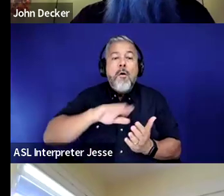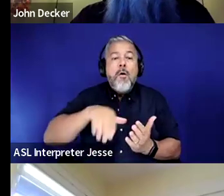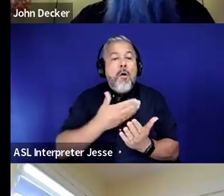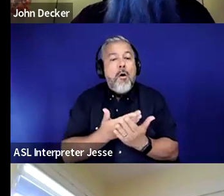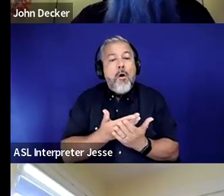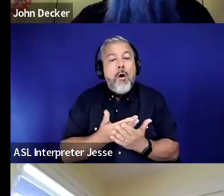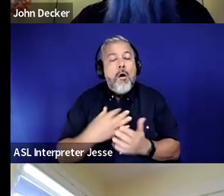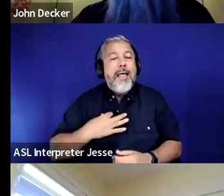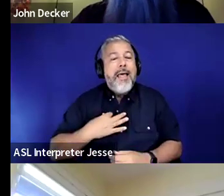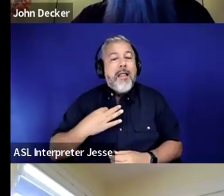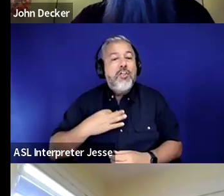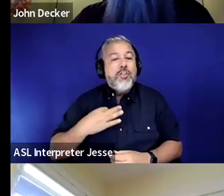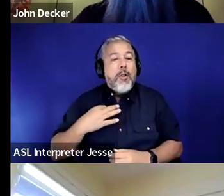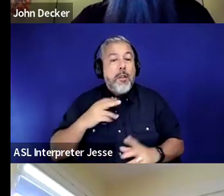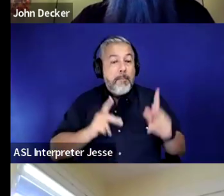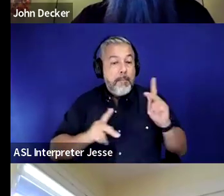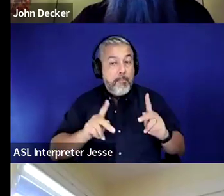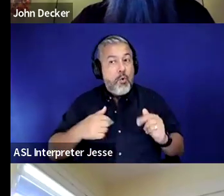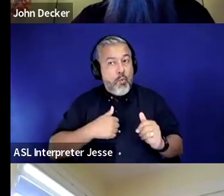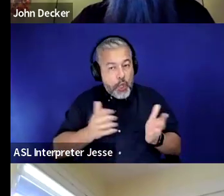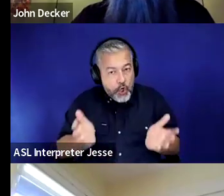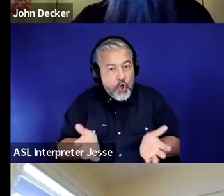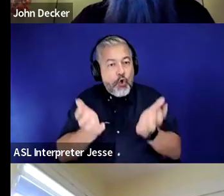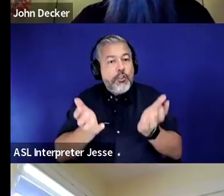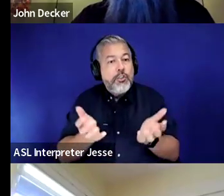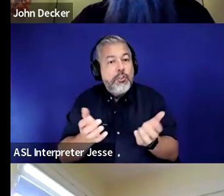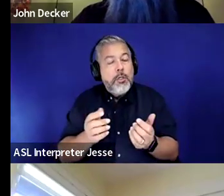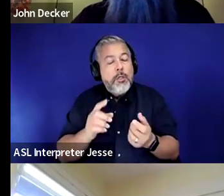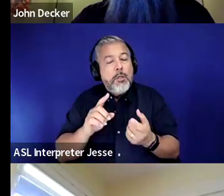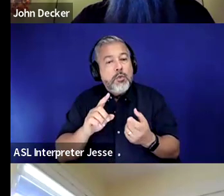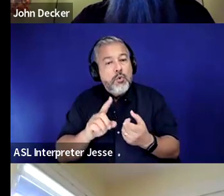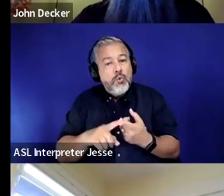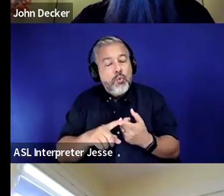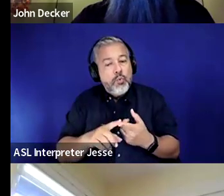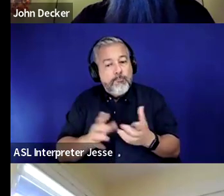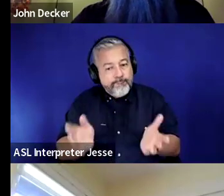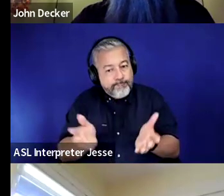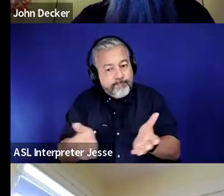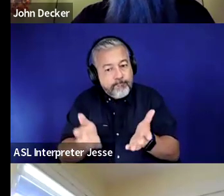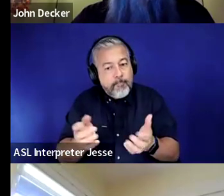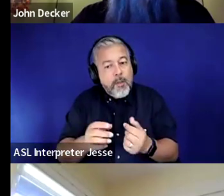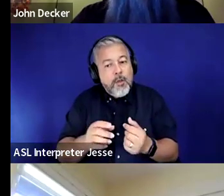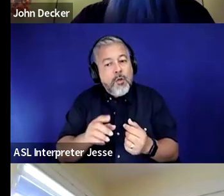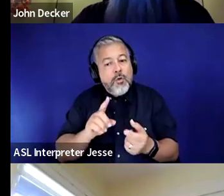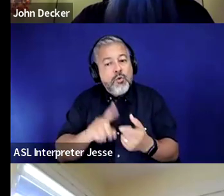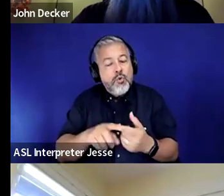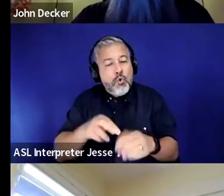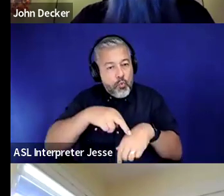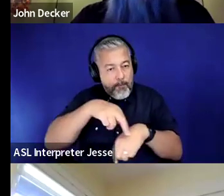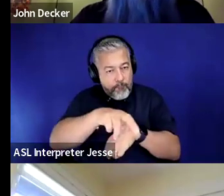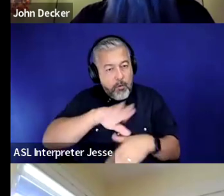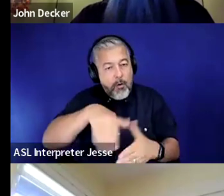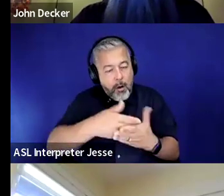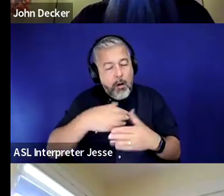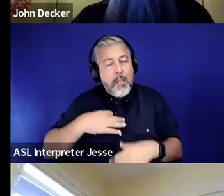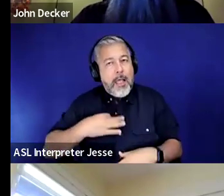all eligible people are encouraged to you're encouraged to refer all eligible people,